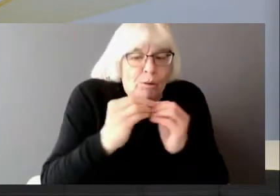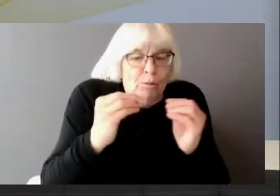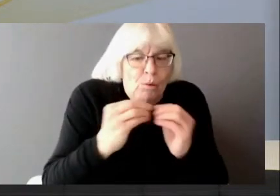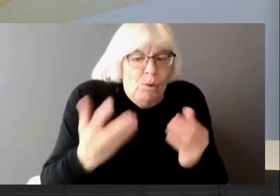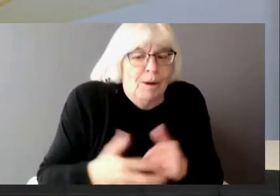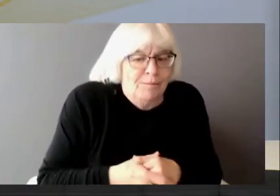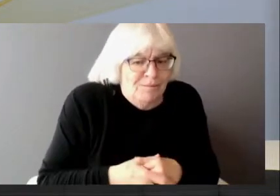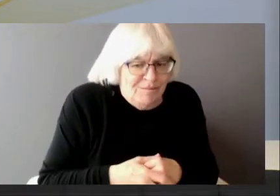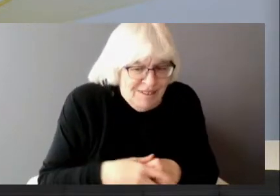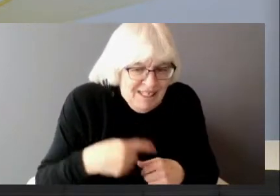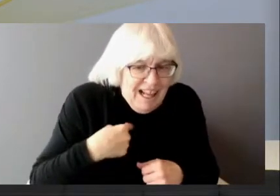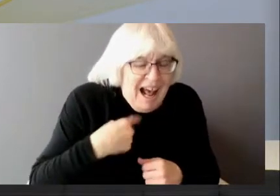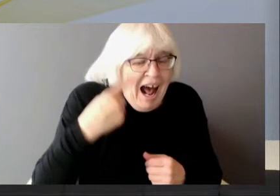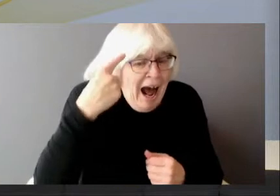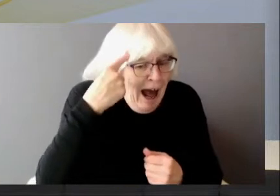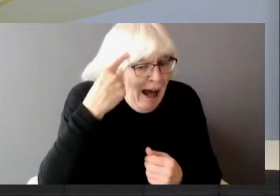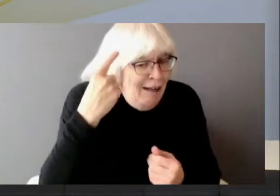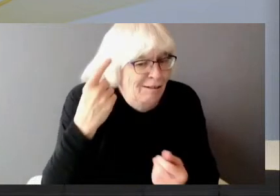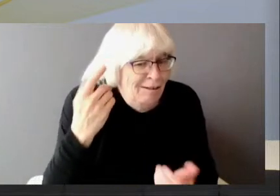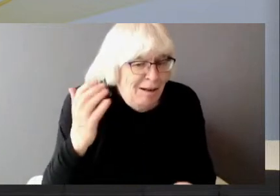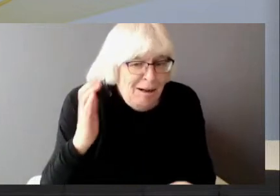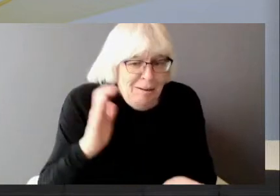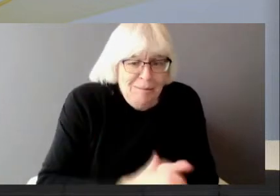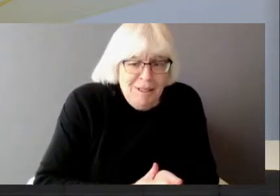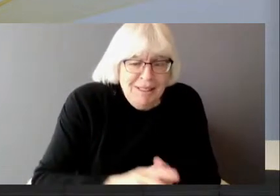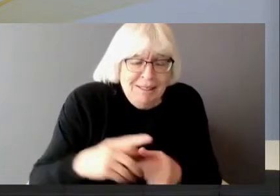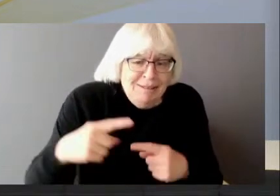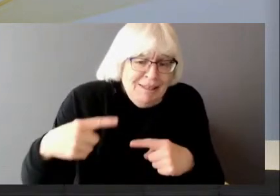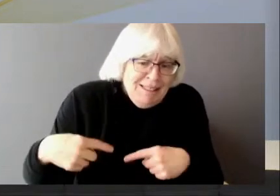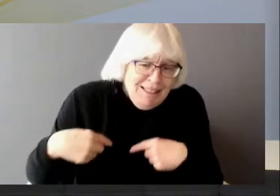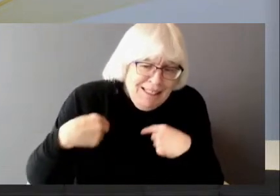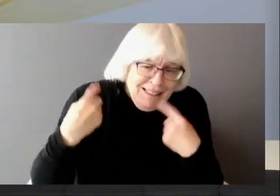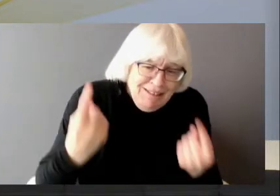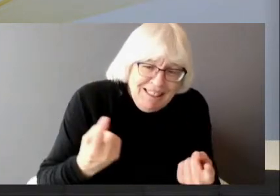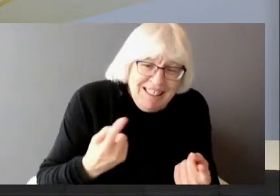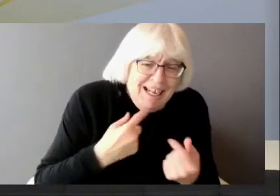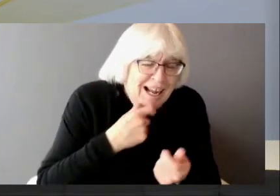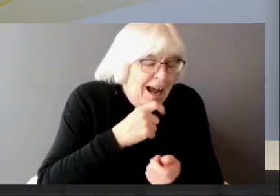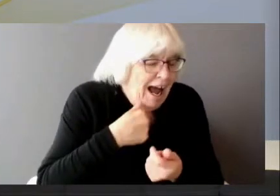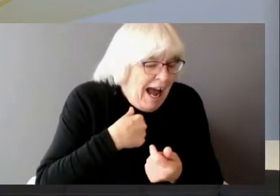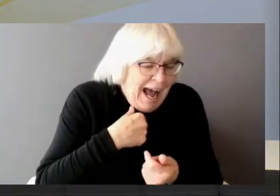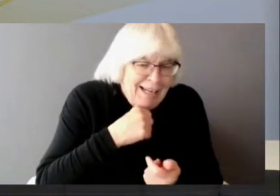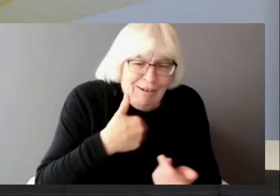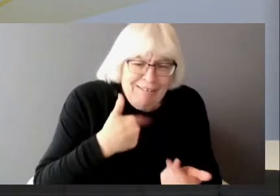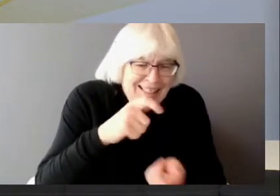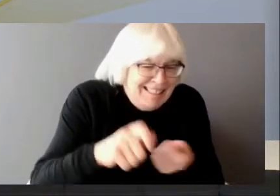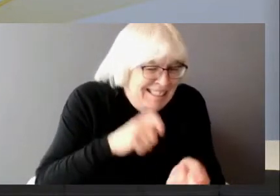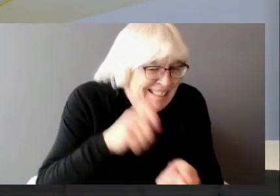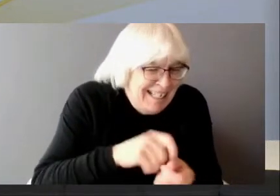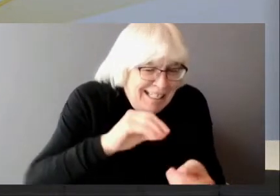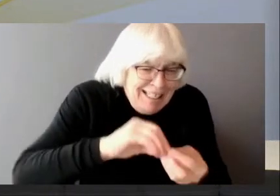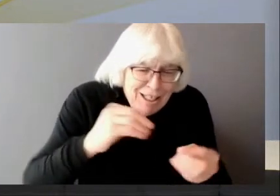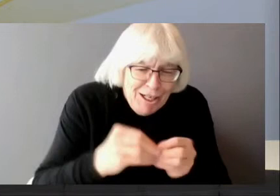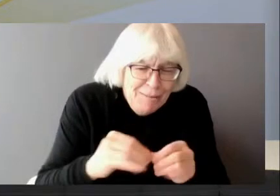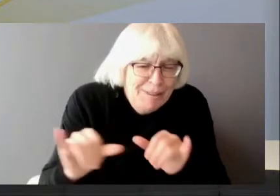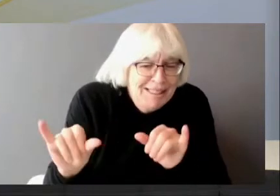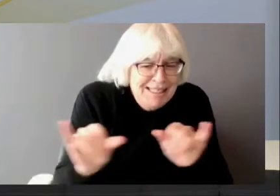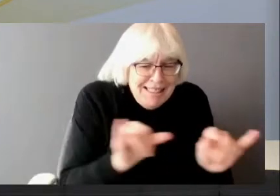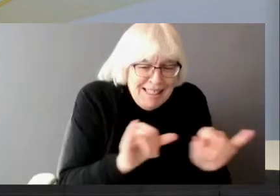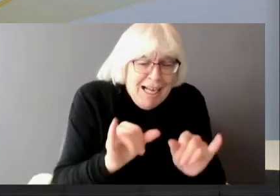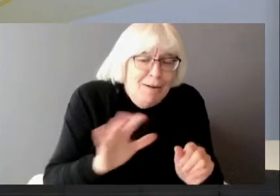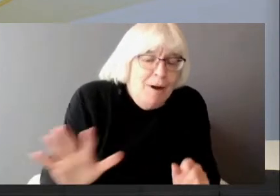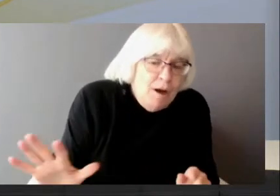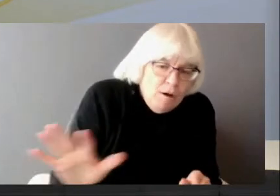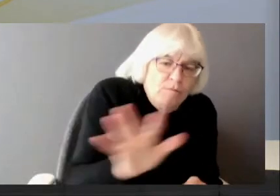around, I don't have the numbers in front of me, Stu, but I think similar to the rest of the country, of the tests